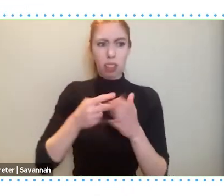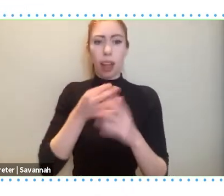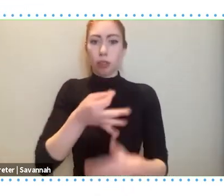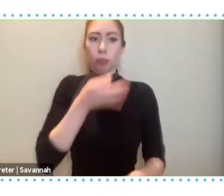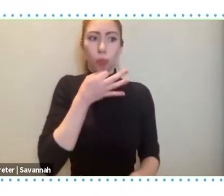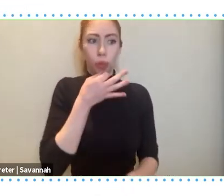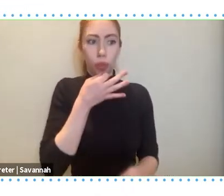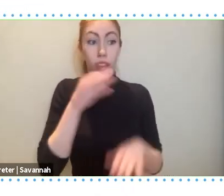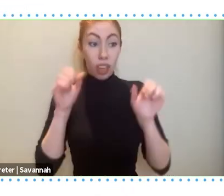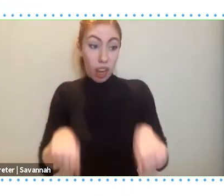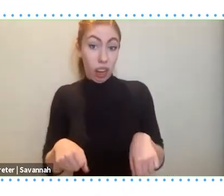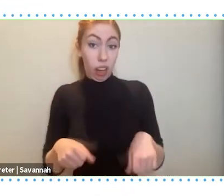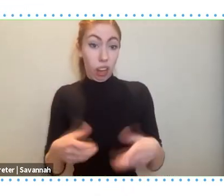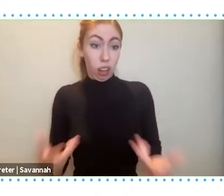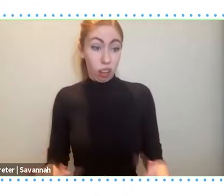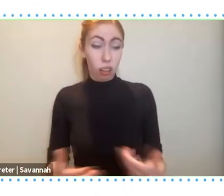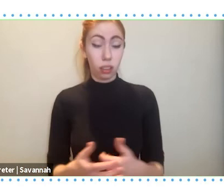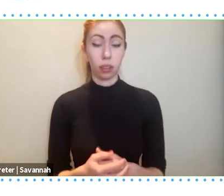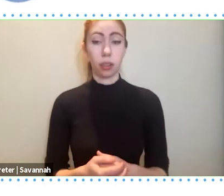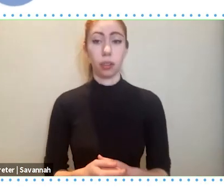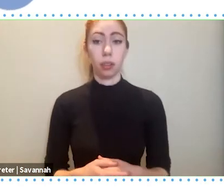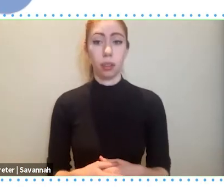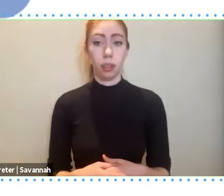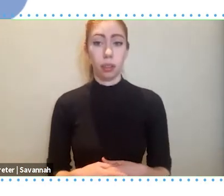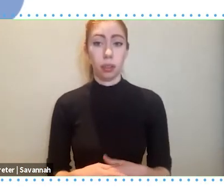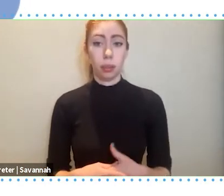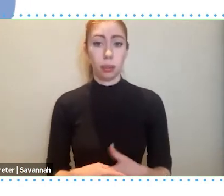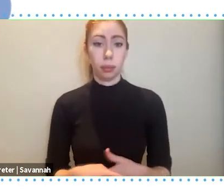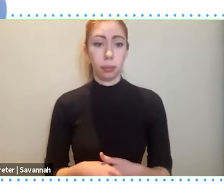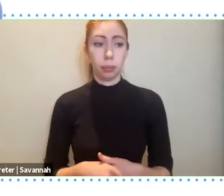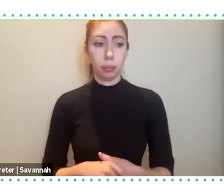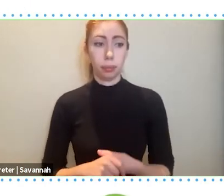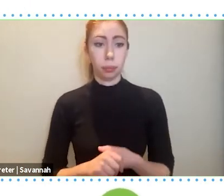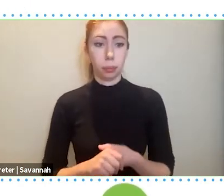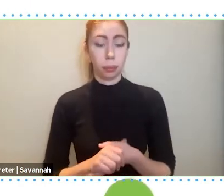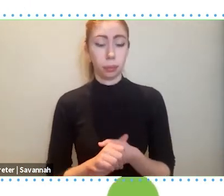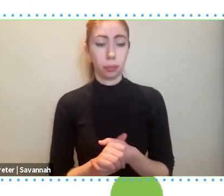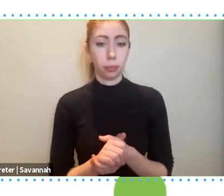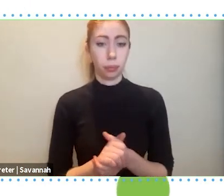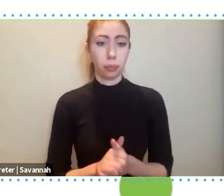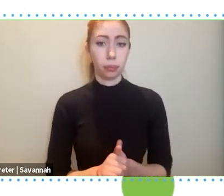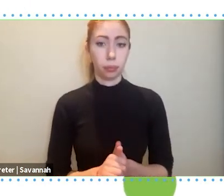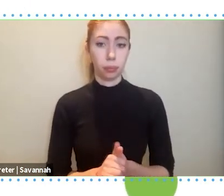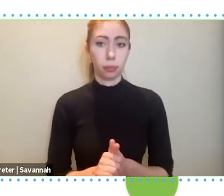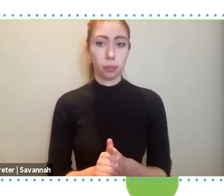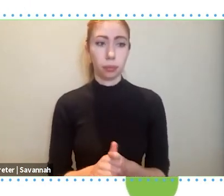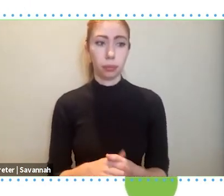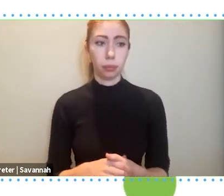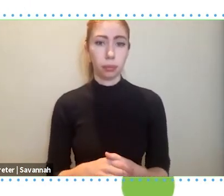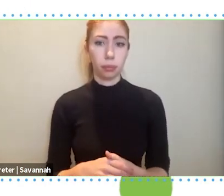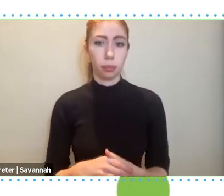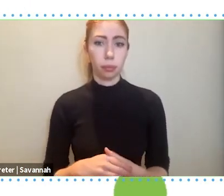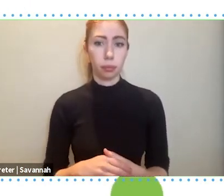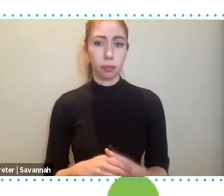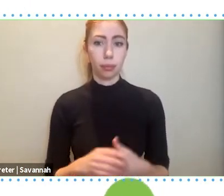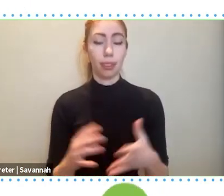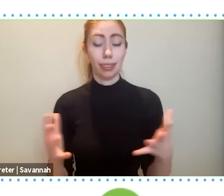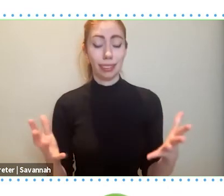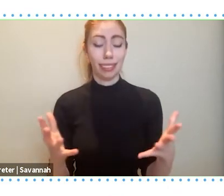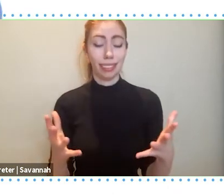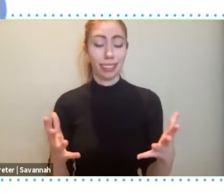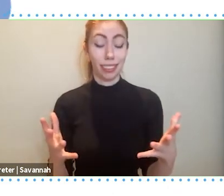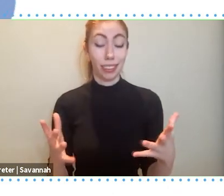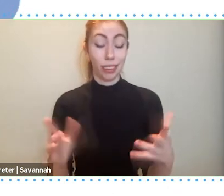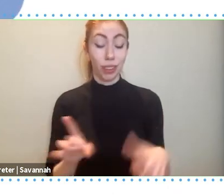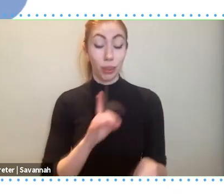value equally or even greater value those kinds of expertise as well. So in a very